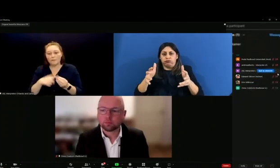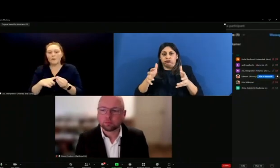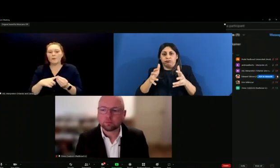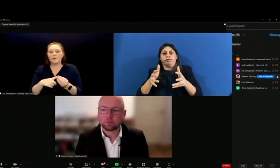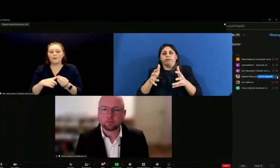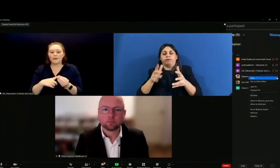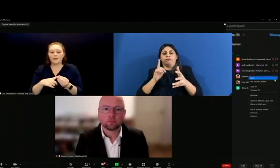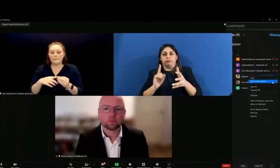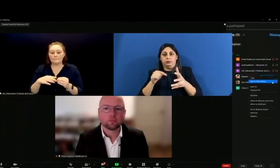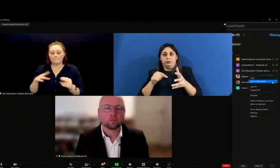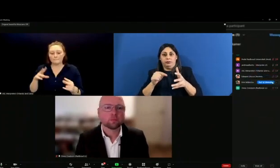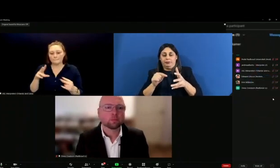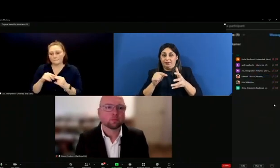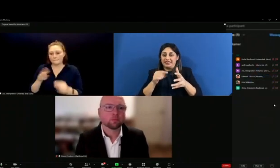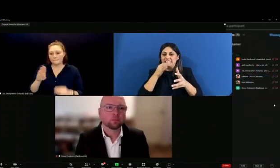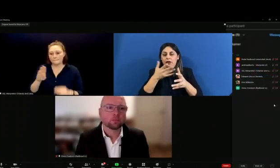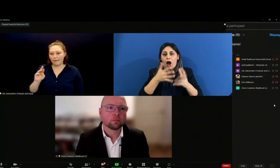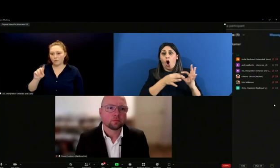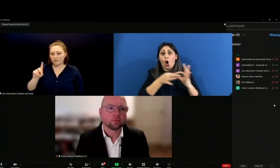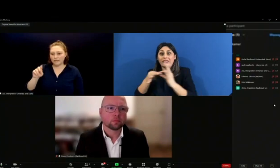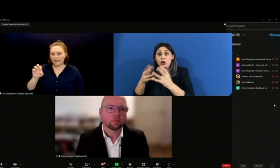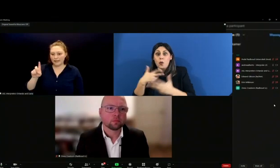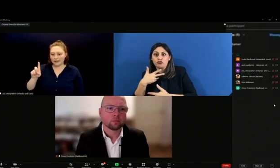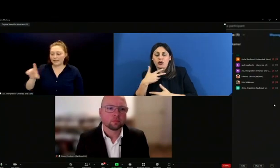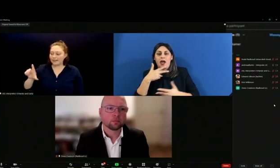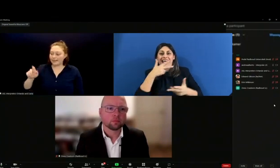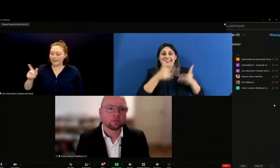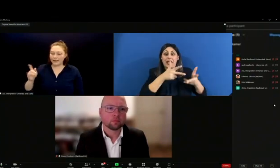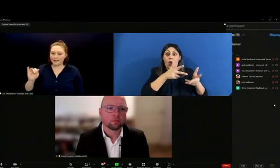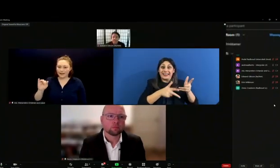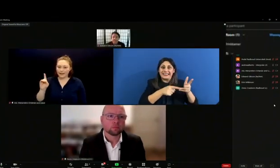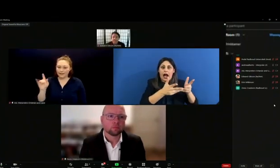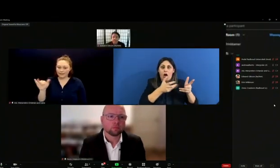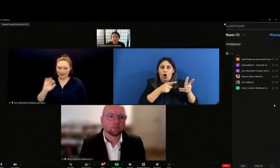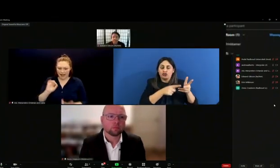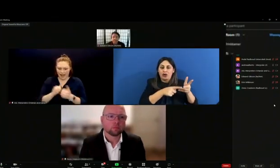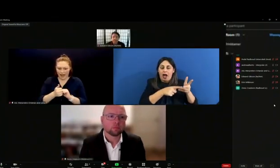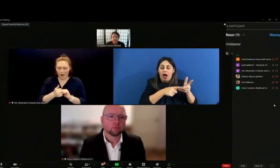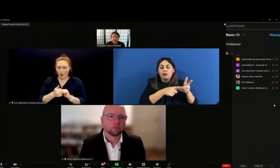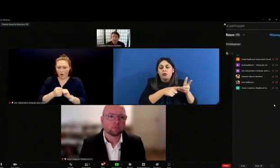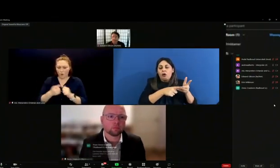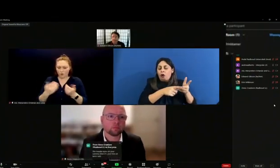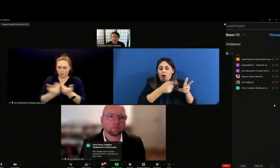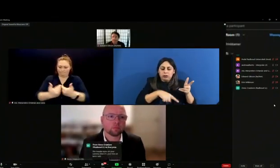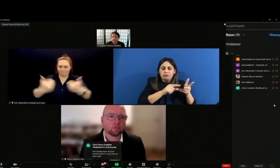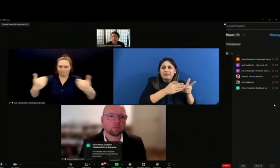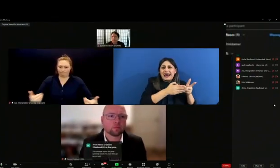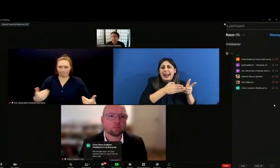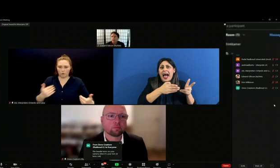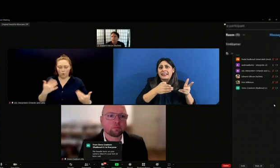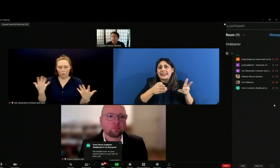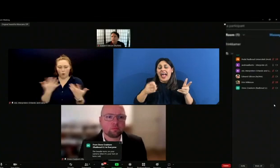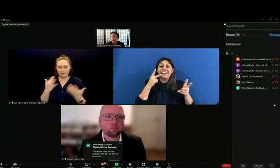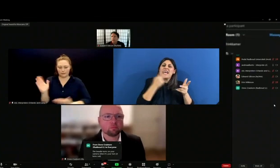bounded lexicality and sort of whether then this distinction and where is the continuum between the lexical